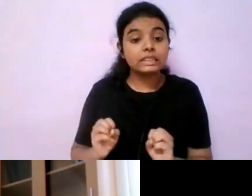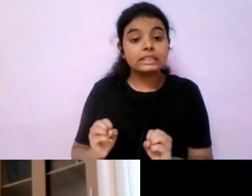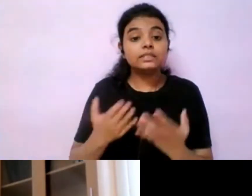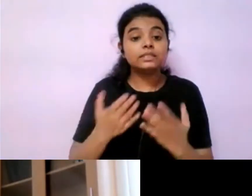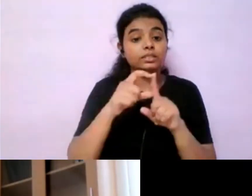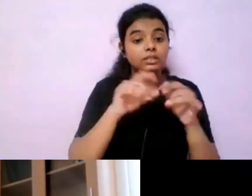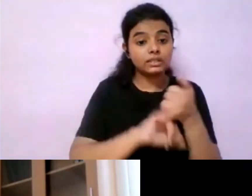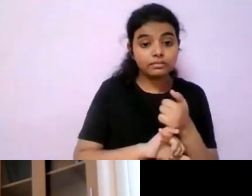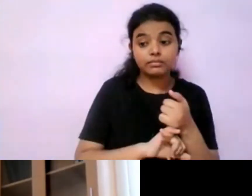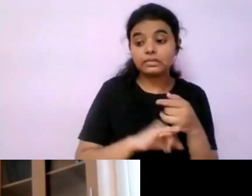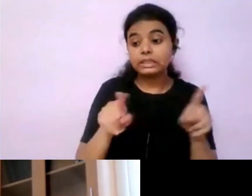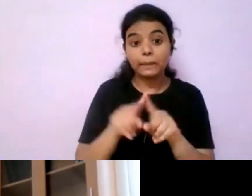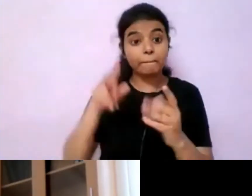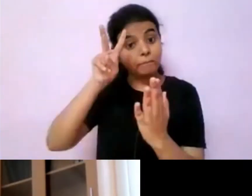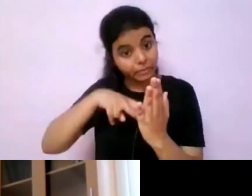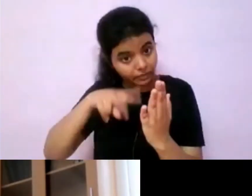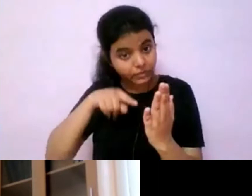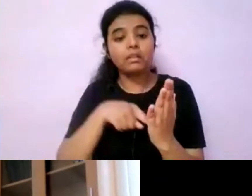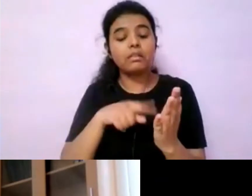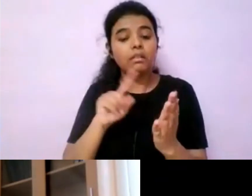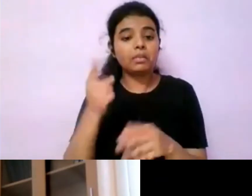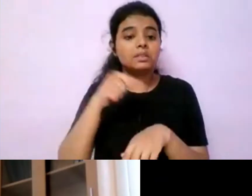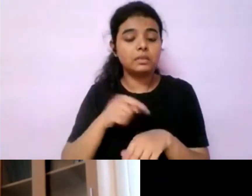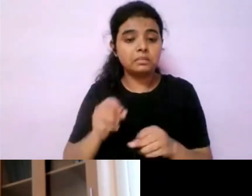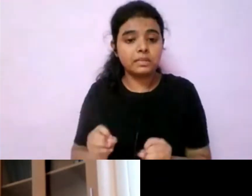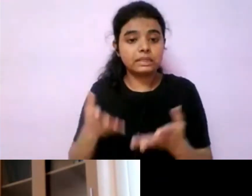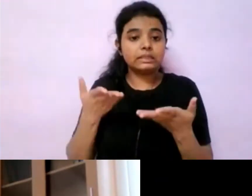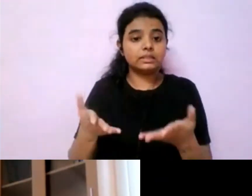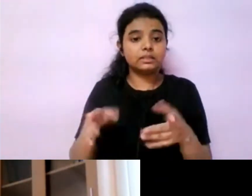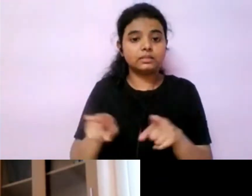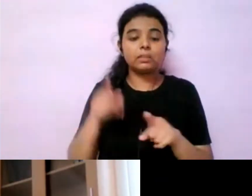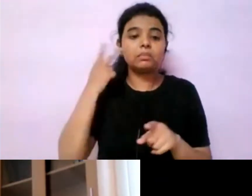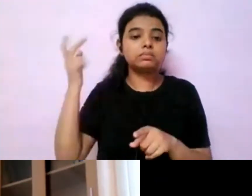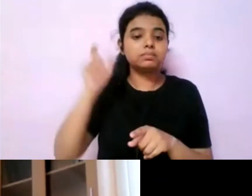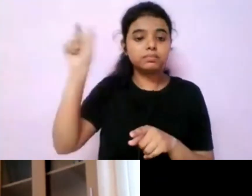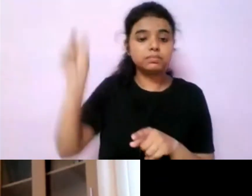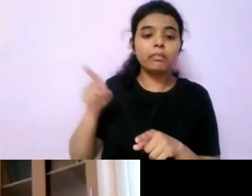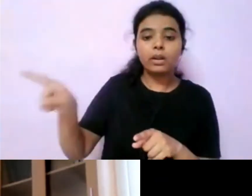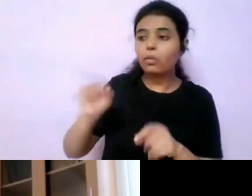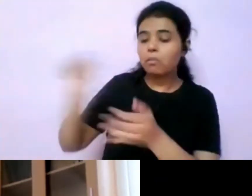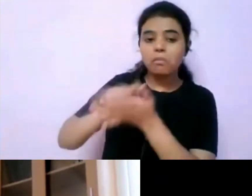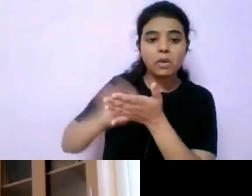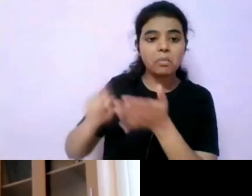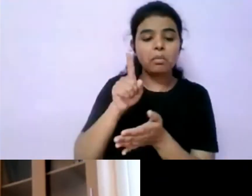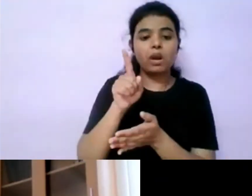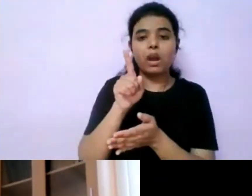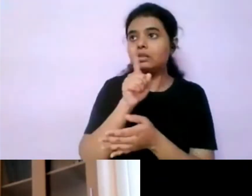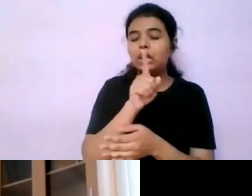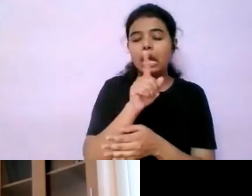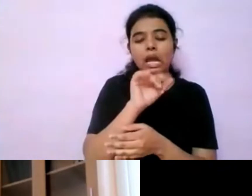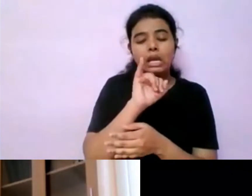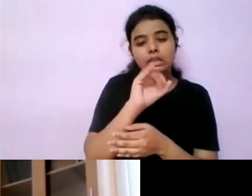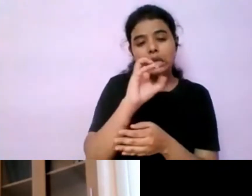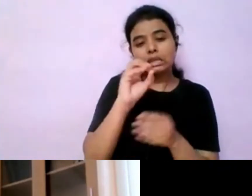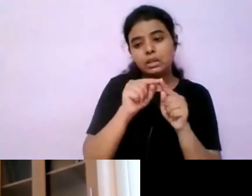at literature, particularly D.H. Lawrence's Lady Chatterley's Lover, which was quite a big book in the 60s, and the way that